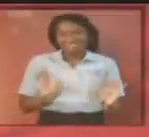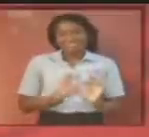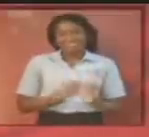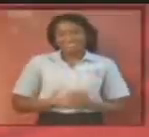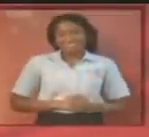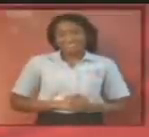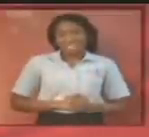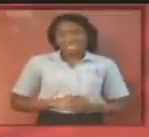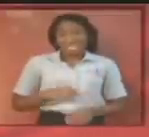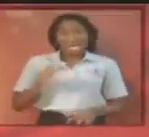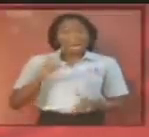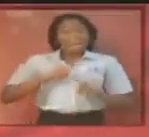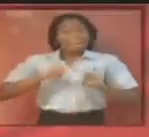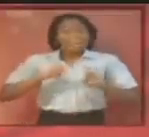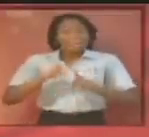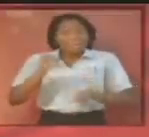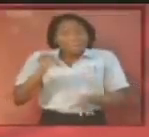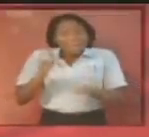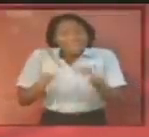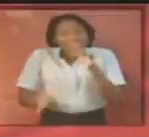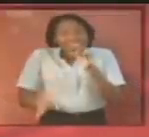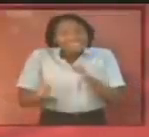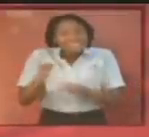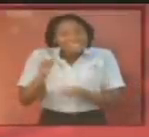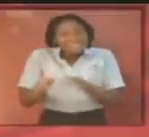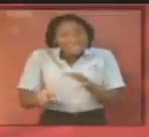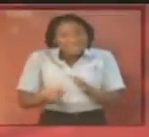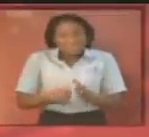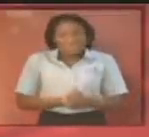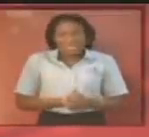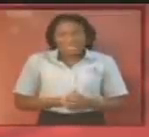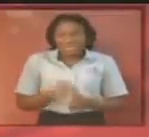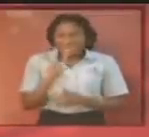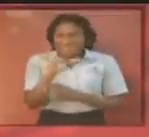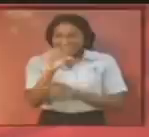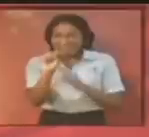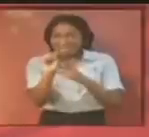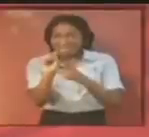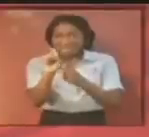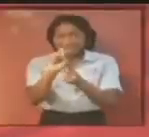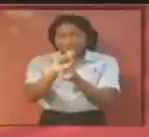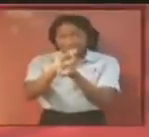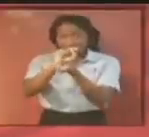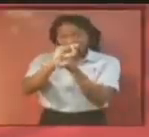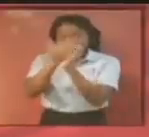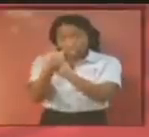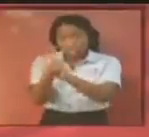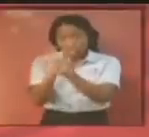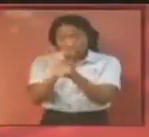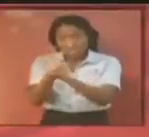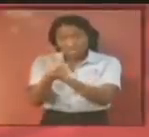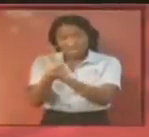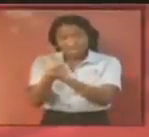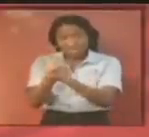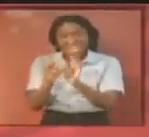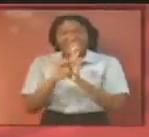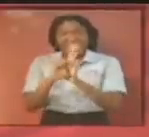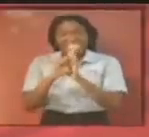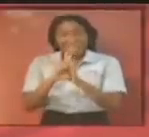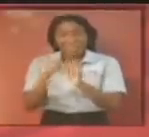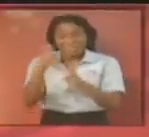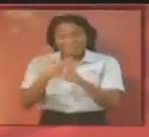the opponent that you train for, along comes a slightly different opponent, a variant like P1. This